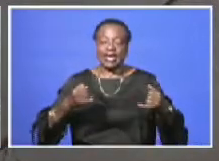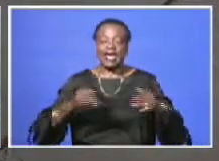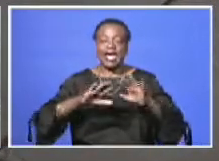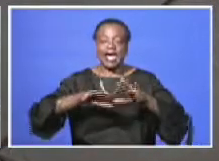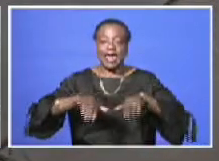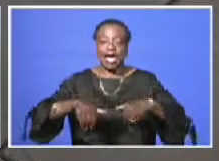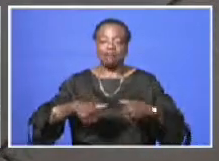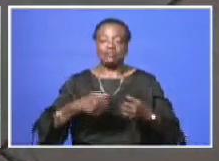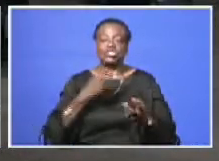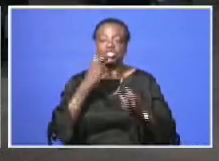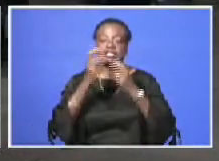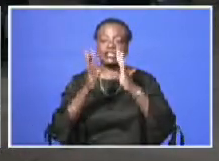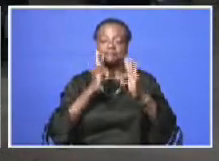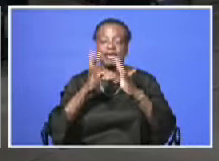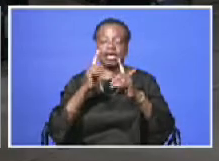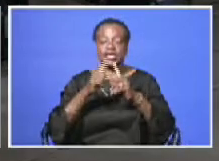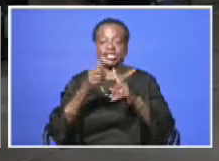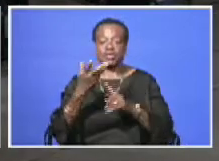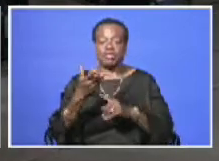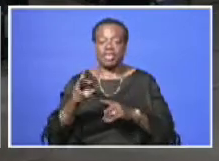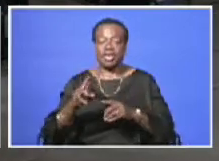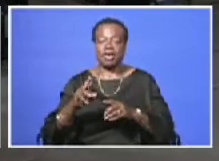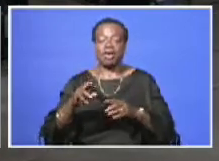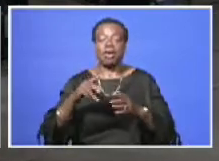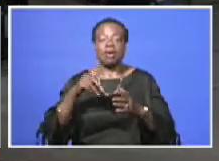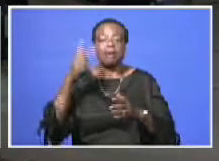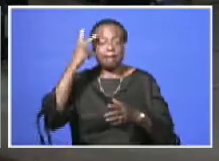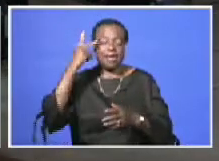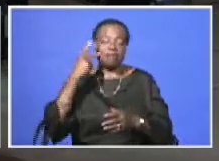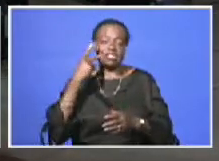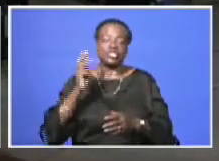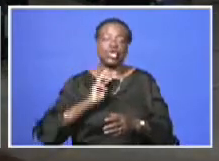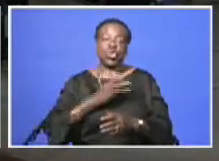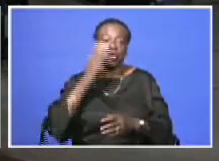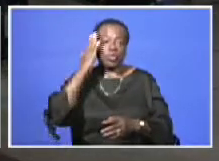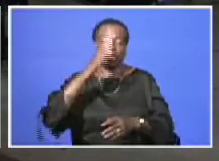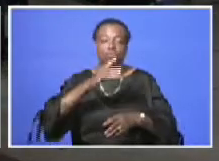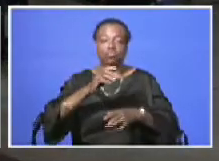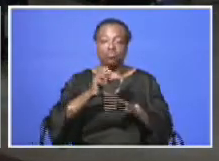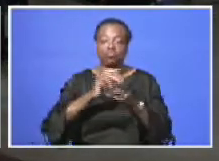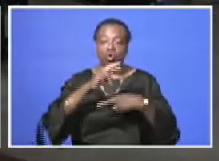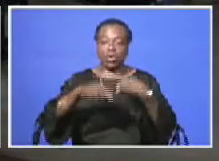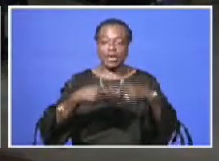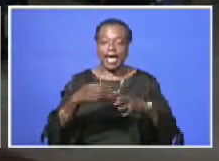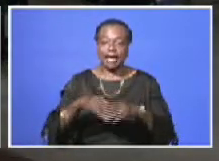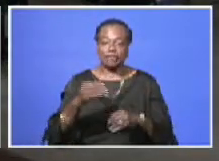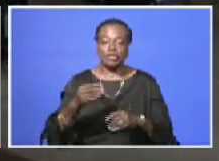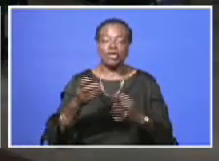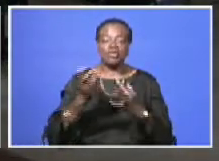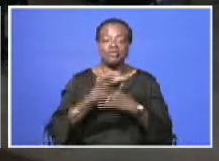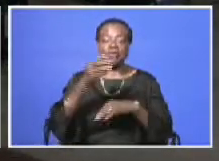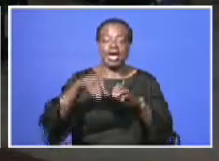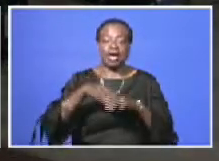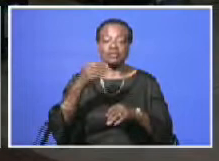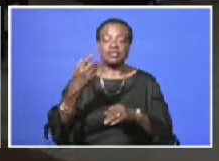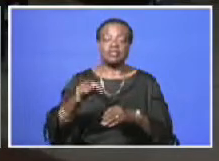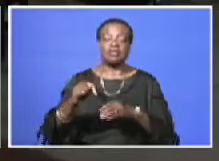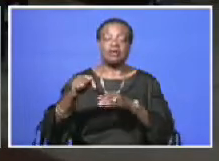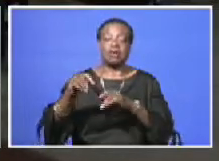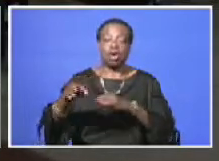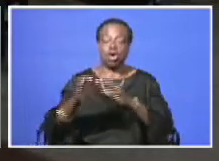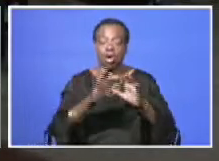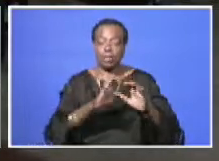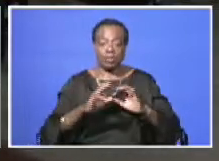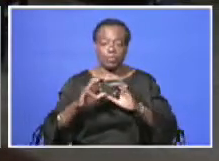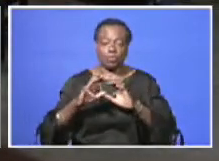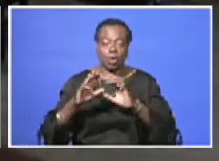we intend to roll this program out throughout the Commonwealth, all right, simply because most of our children are online. And because they're online, we need to make